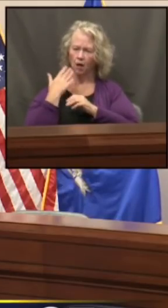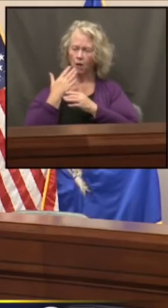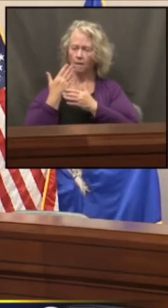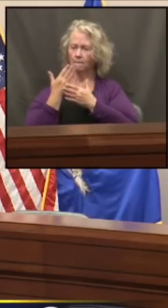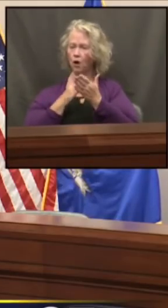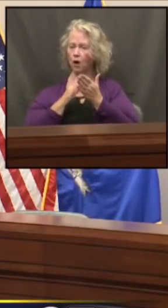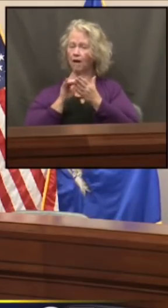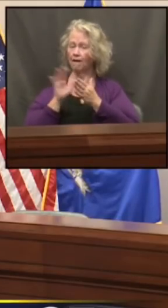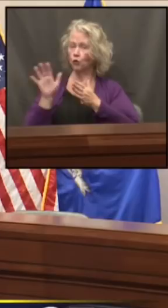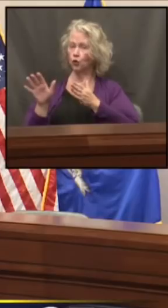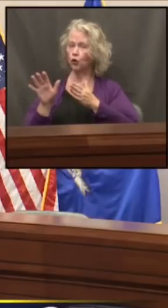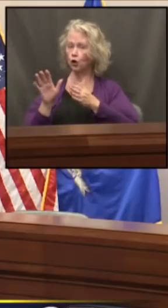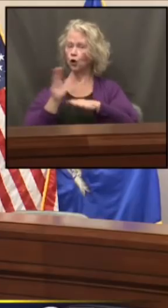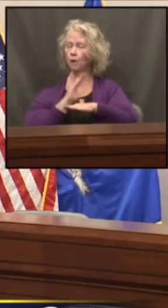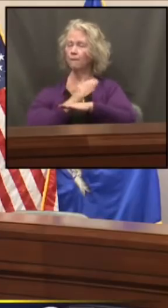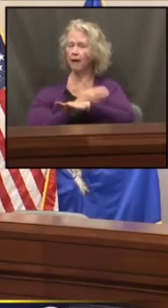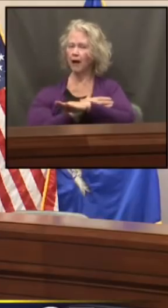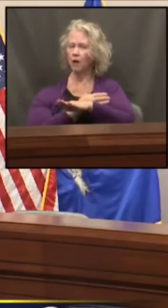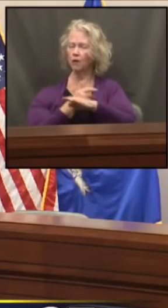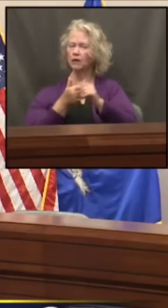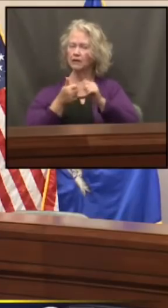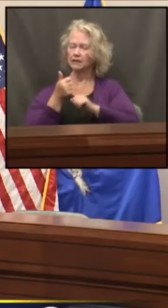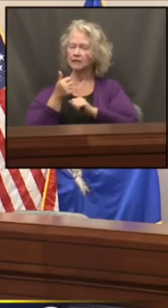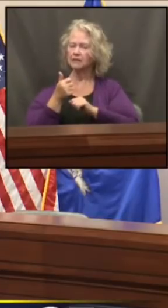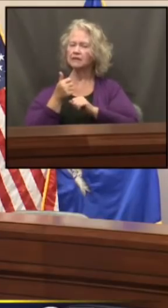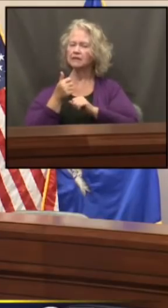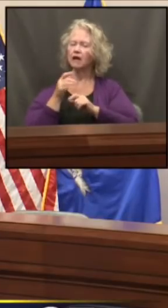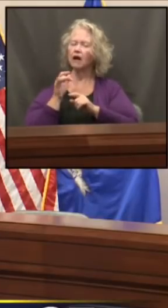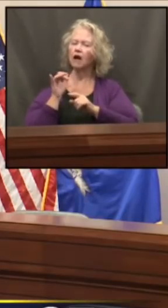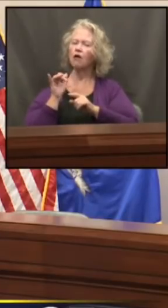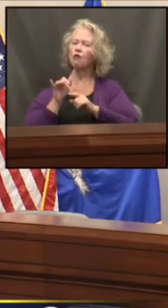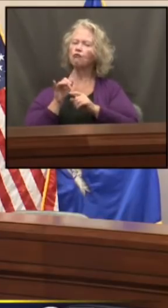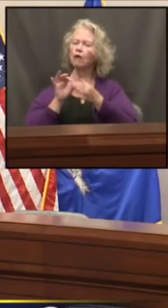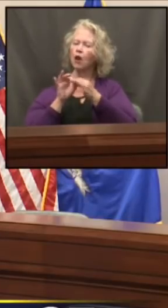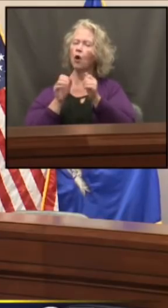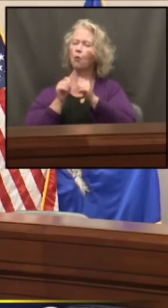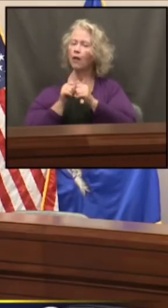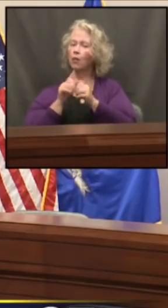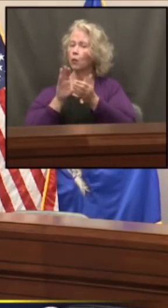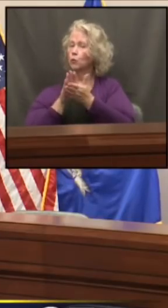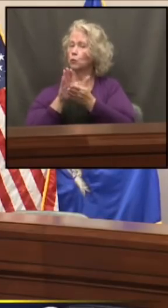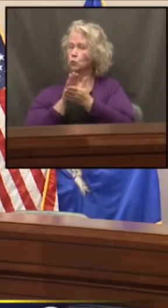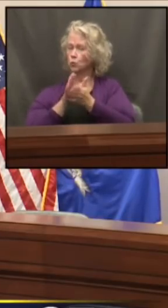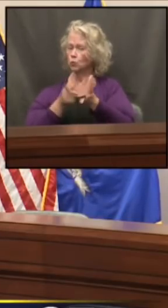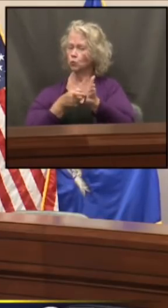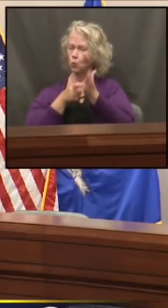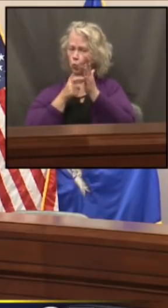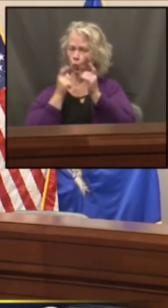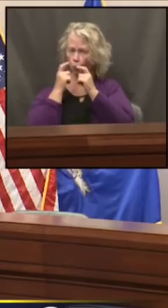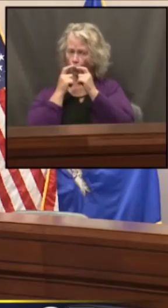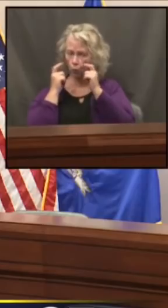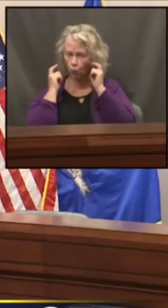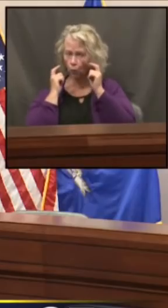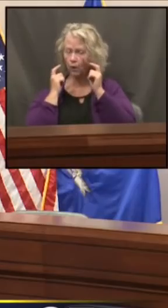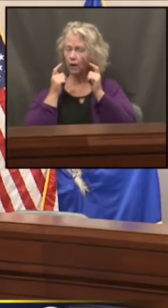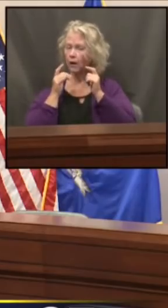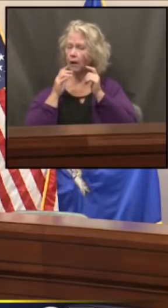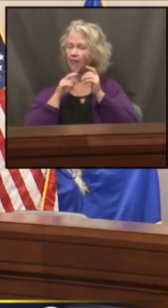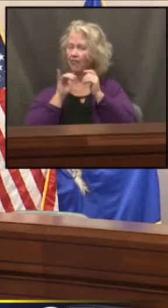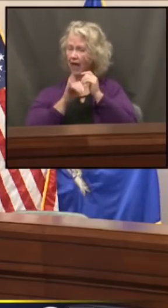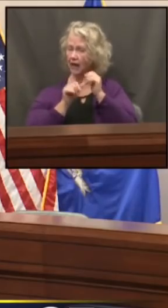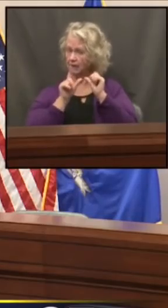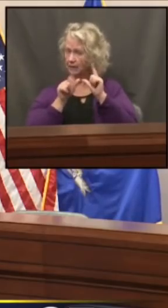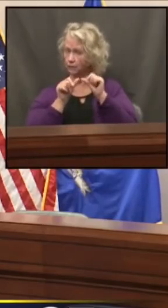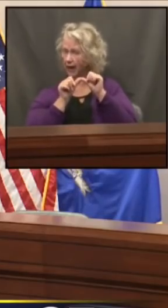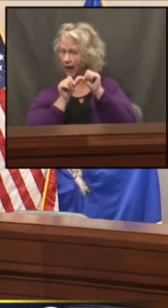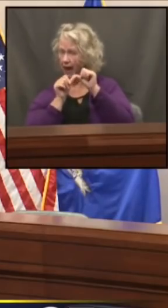it to February, and part of that is that school mask mandate. Does that mean it automatically goes until February, or if